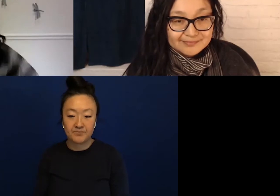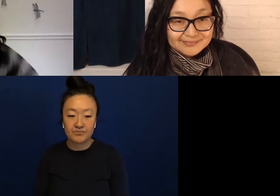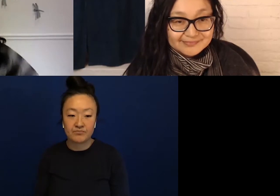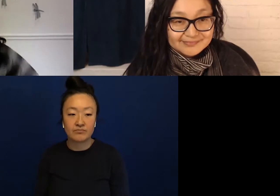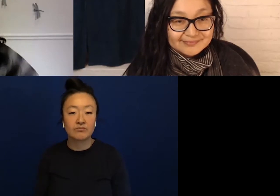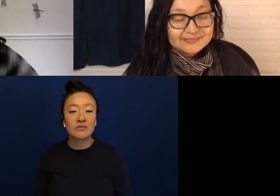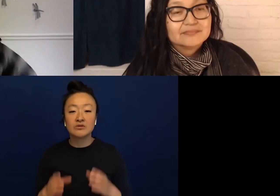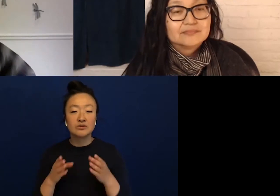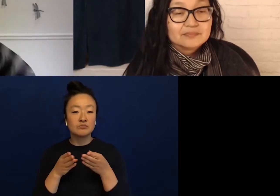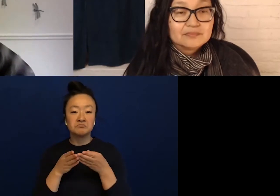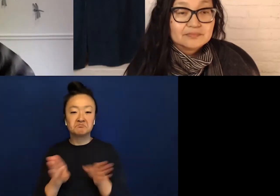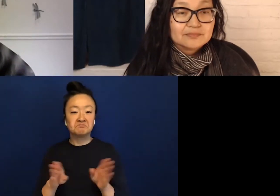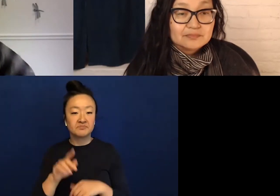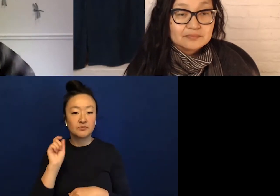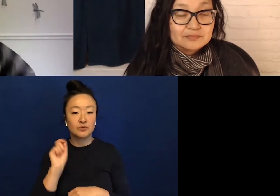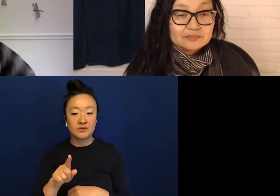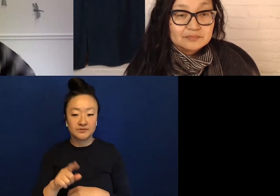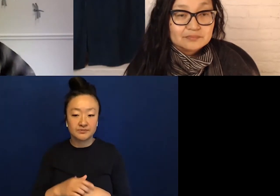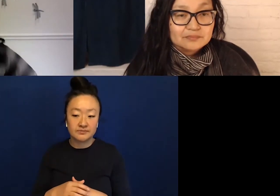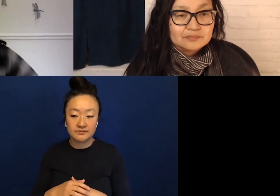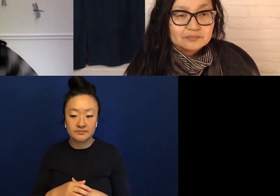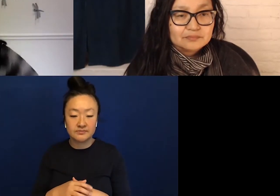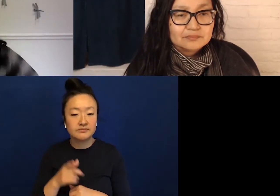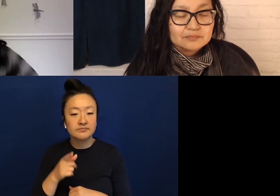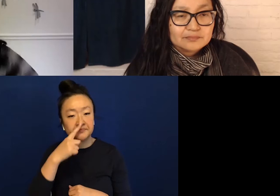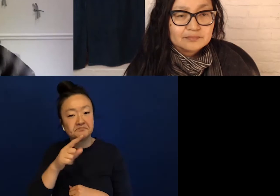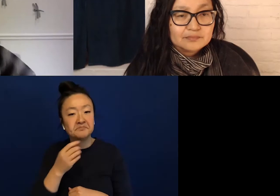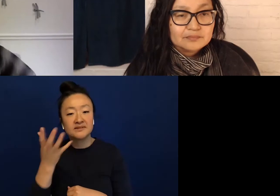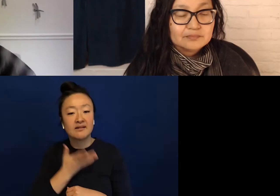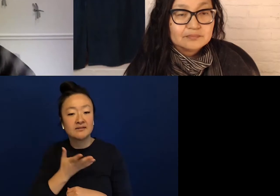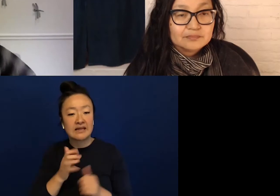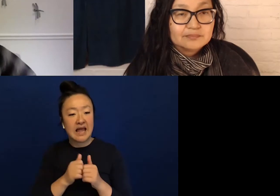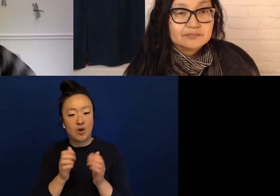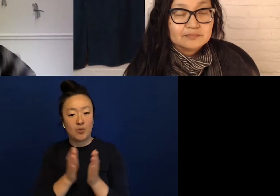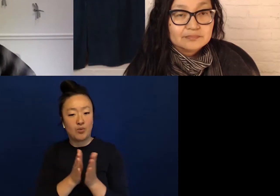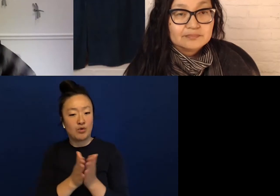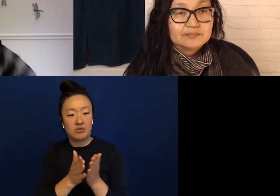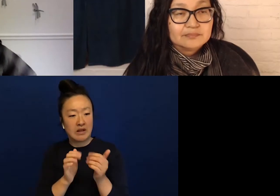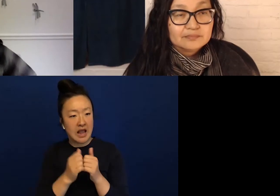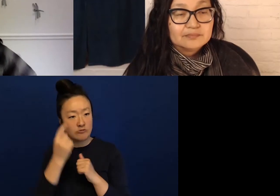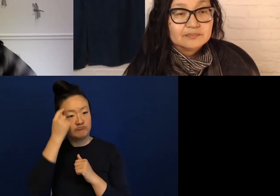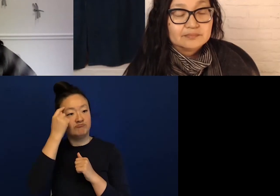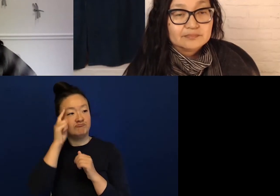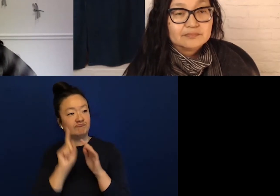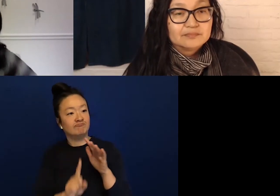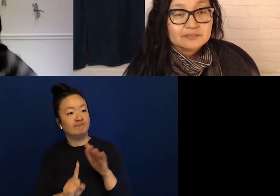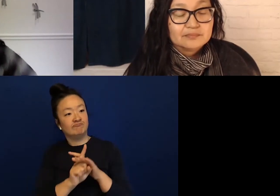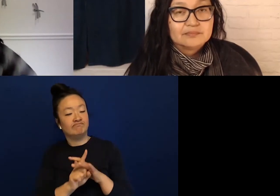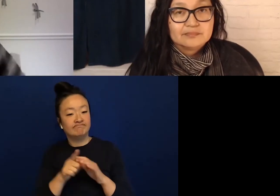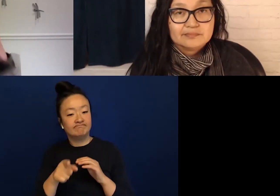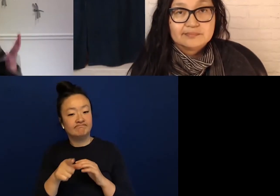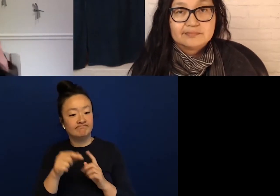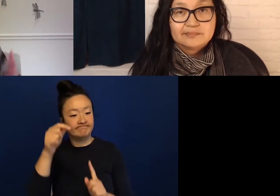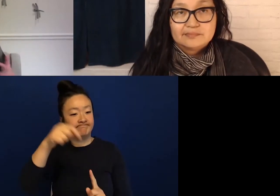general question to kick us off. Can you tell us a little bit about how the book came about? What was the germ of